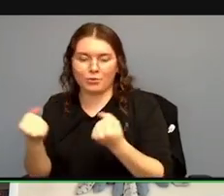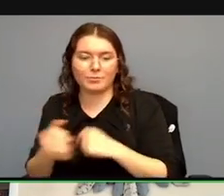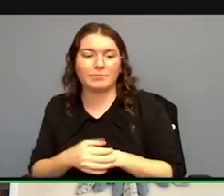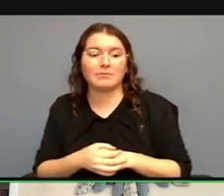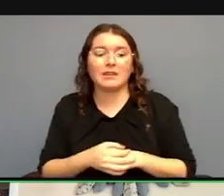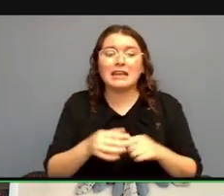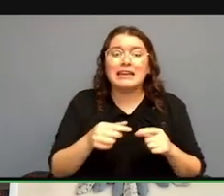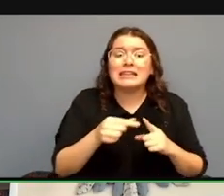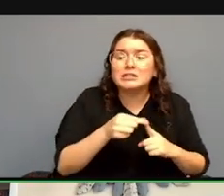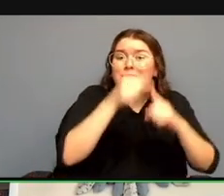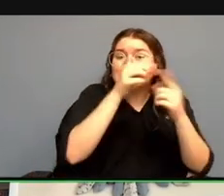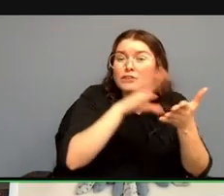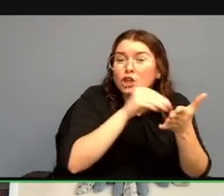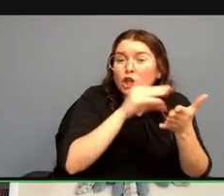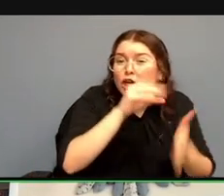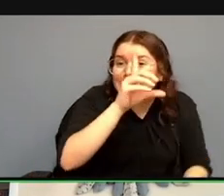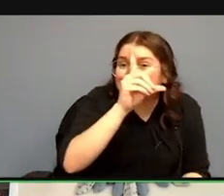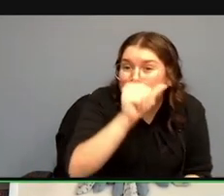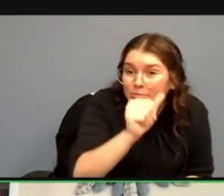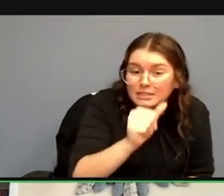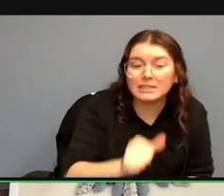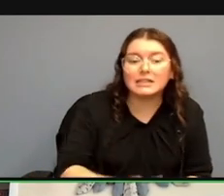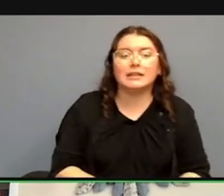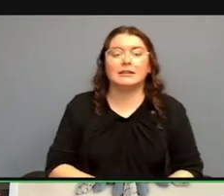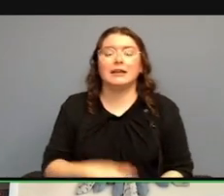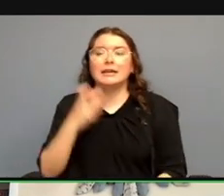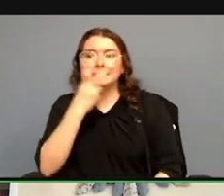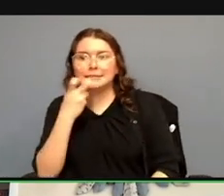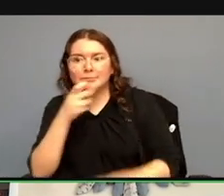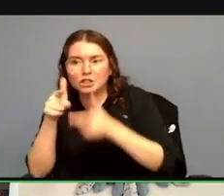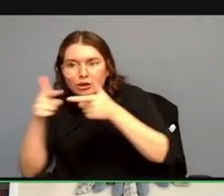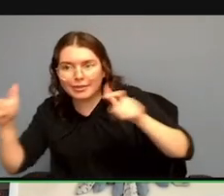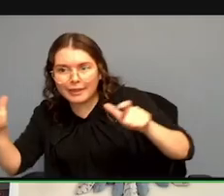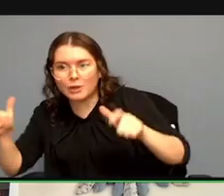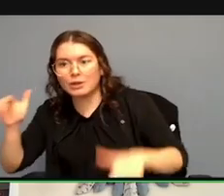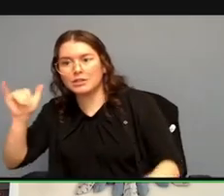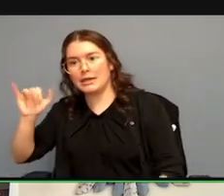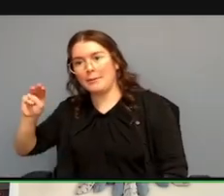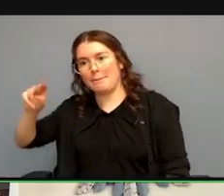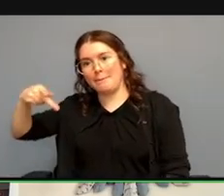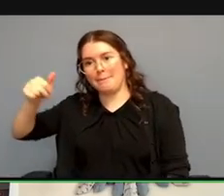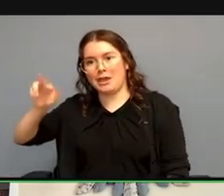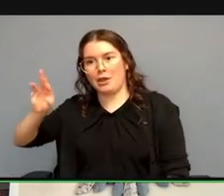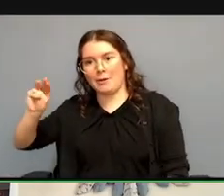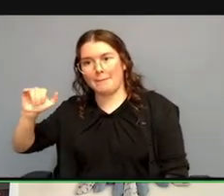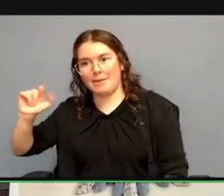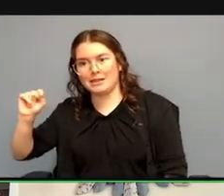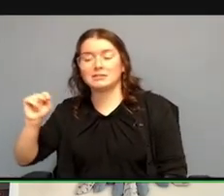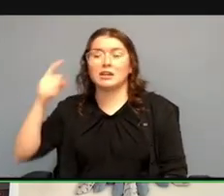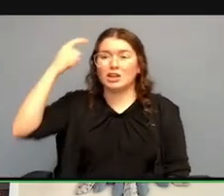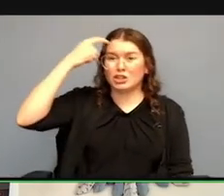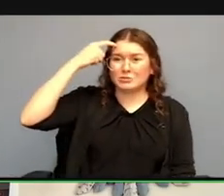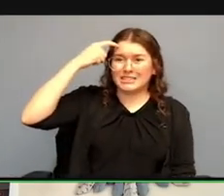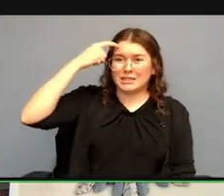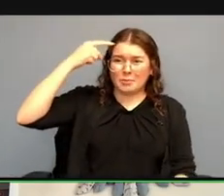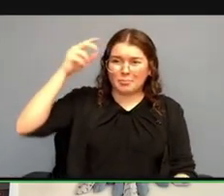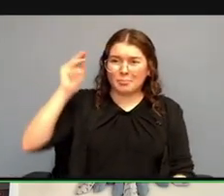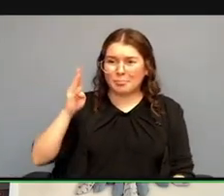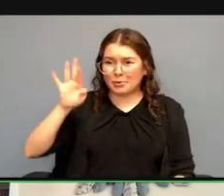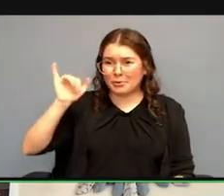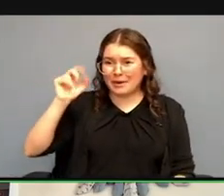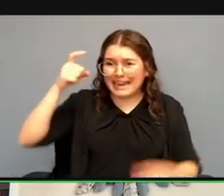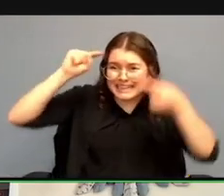specific learning disability, speech or language impairment, traumatic brain injury, and